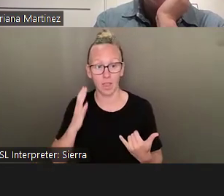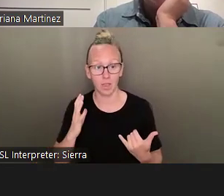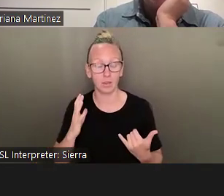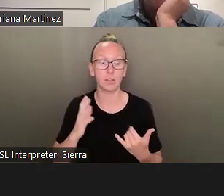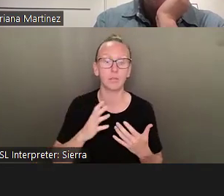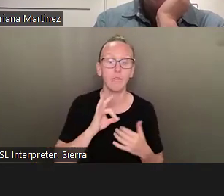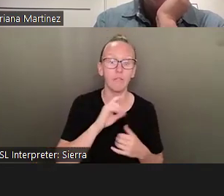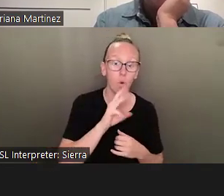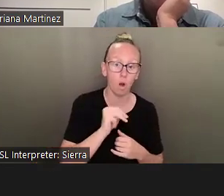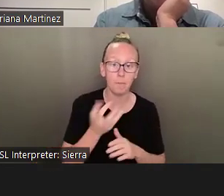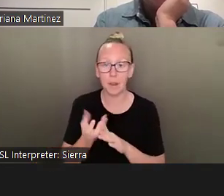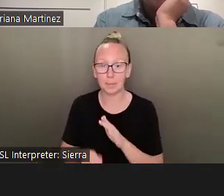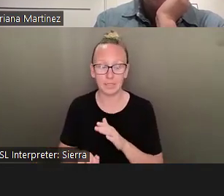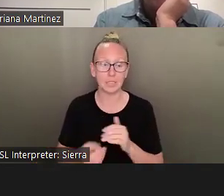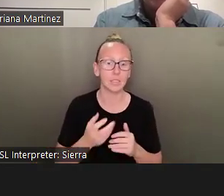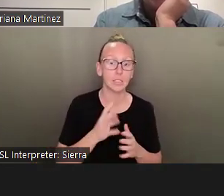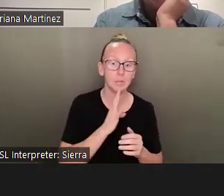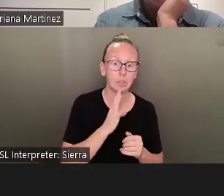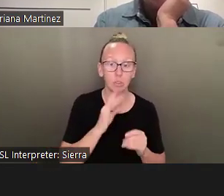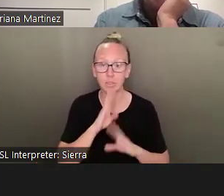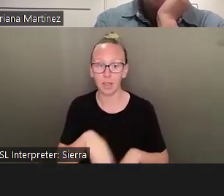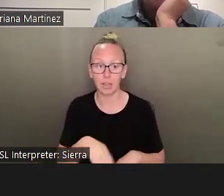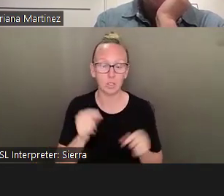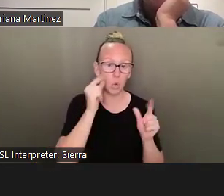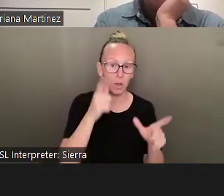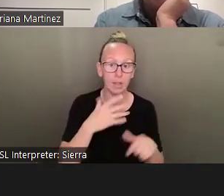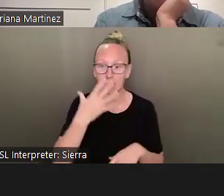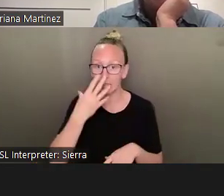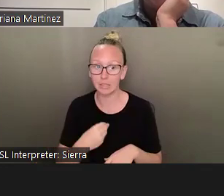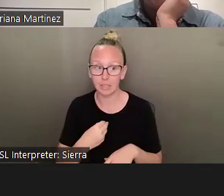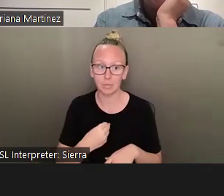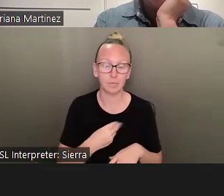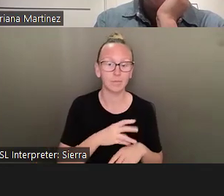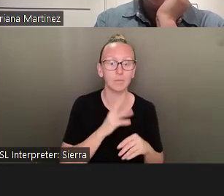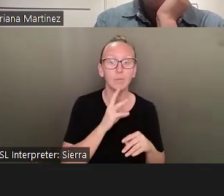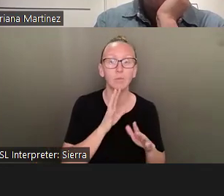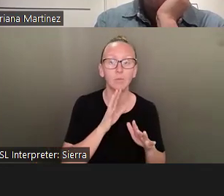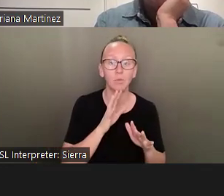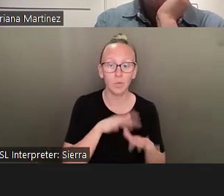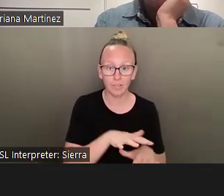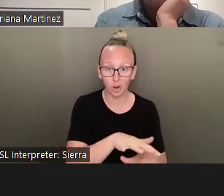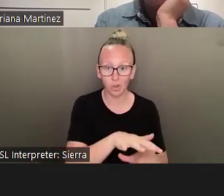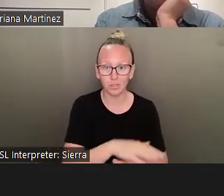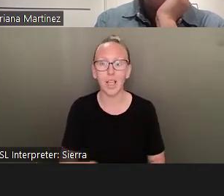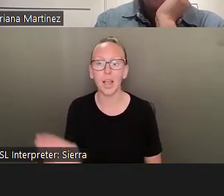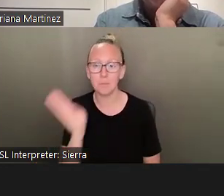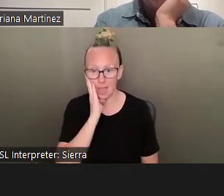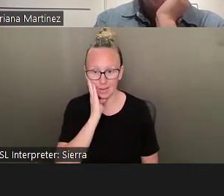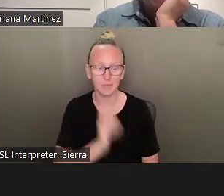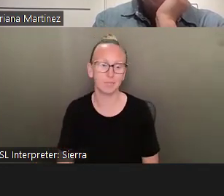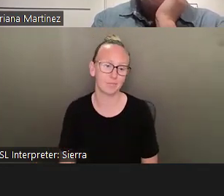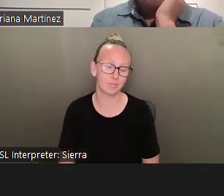emptiness, speech and silence, awake and asleep, river and bed.